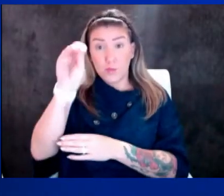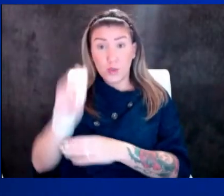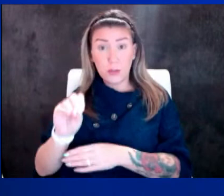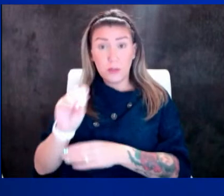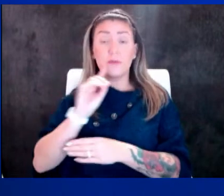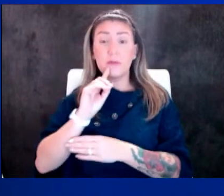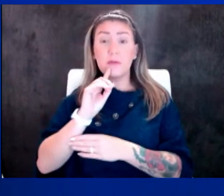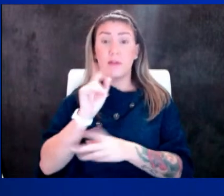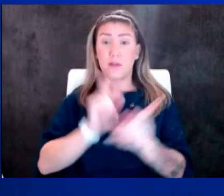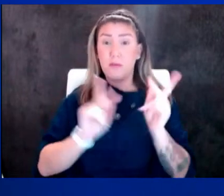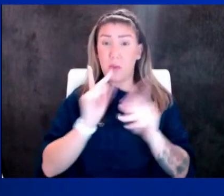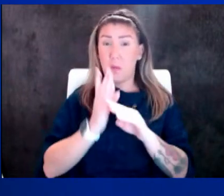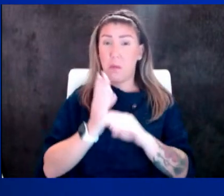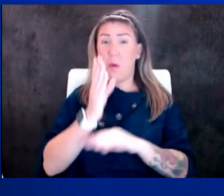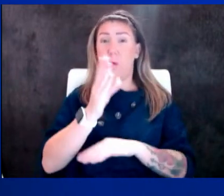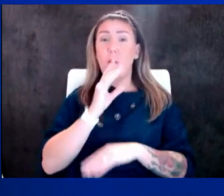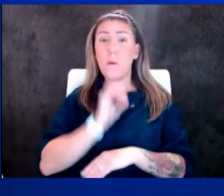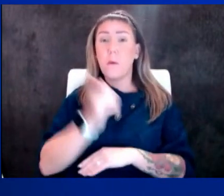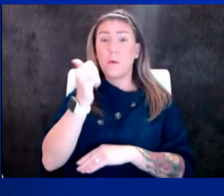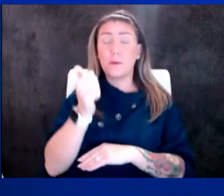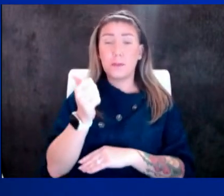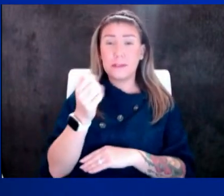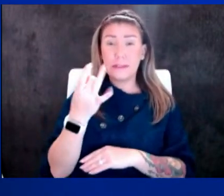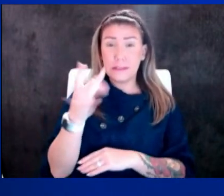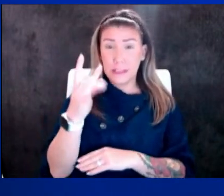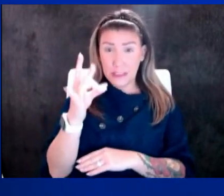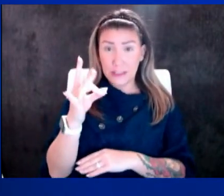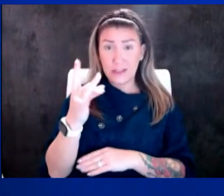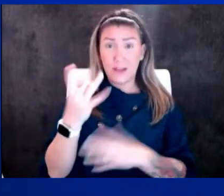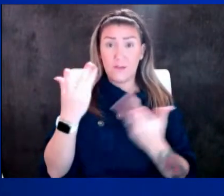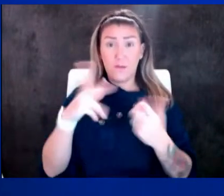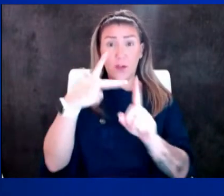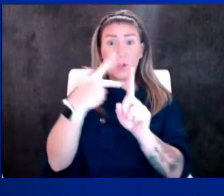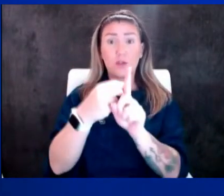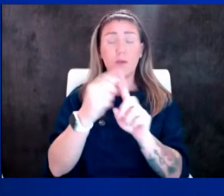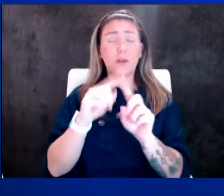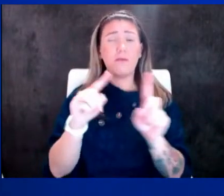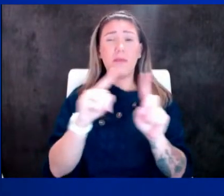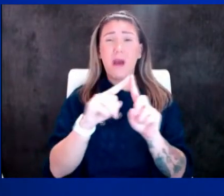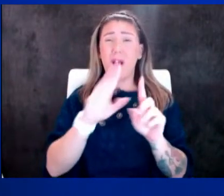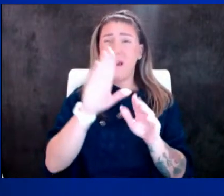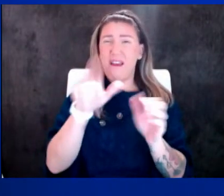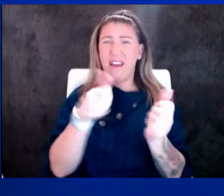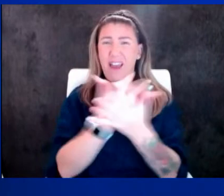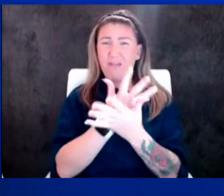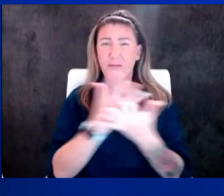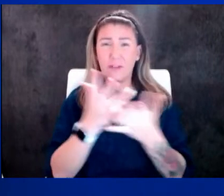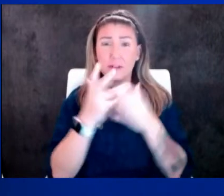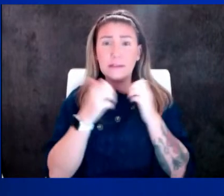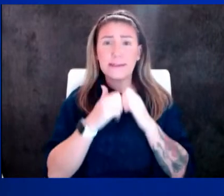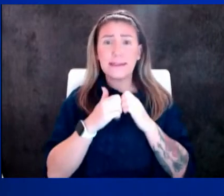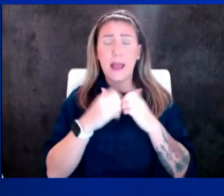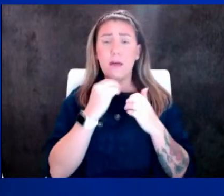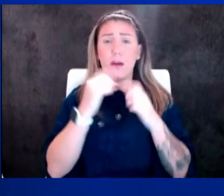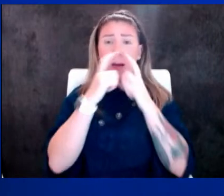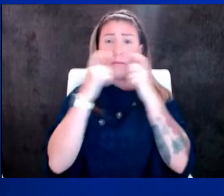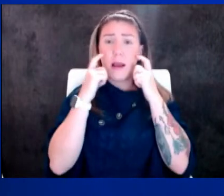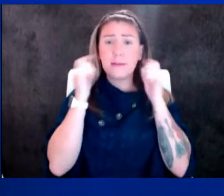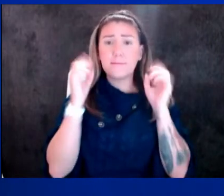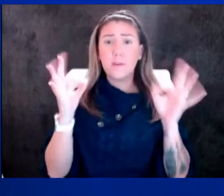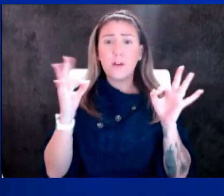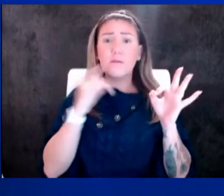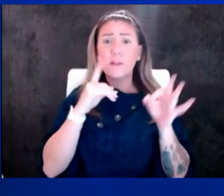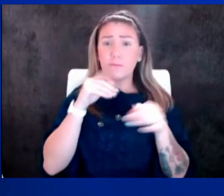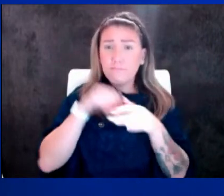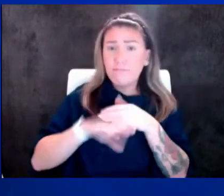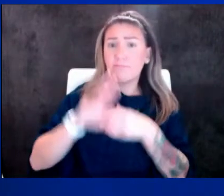18 vaccinated, but it's not the whole story. And if you take your masks off and you go inside, we're still at